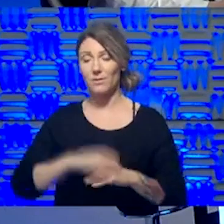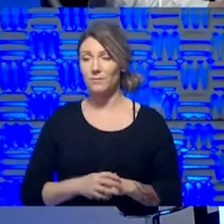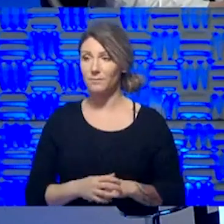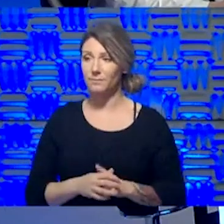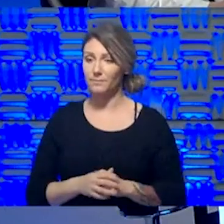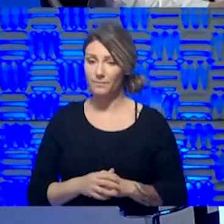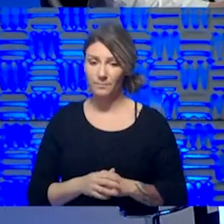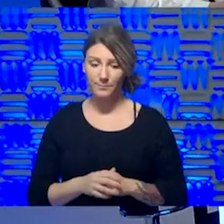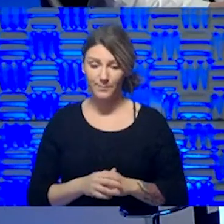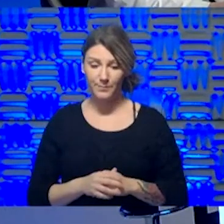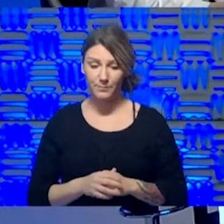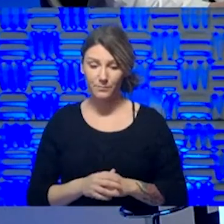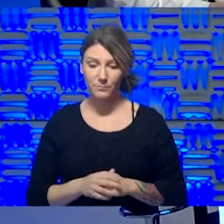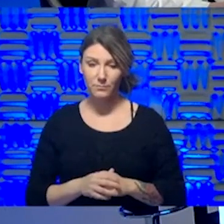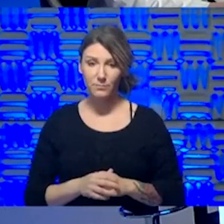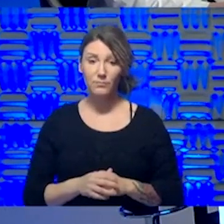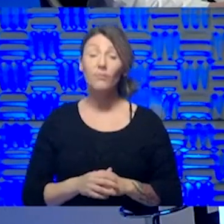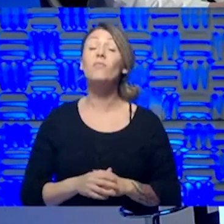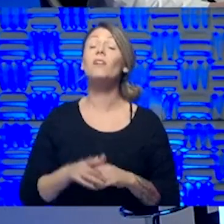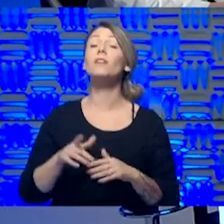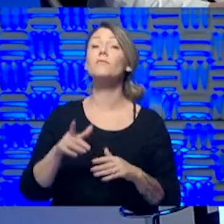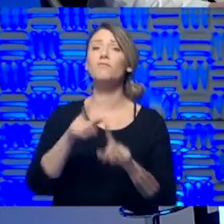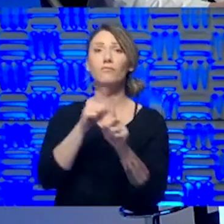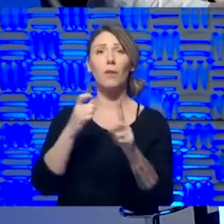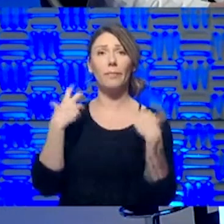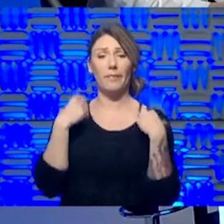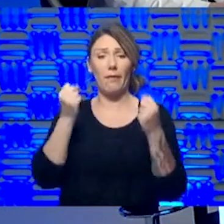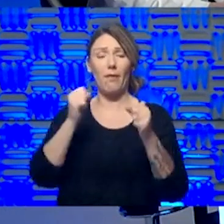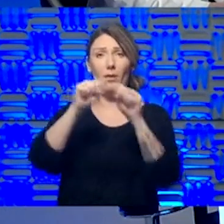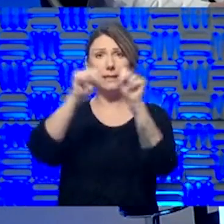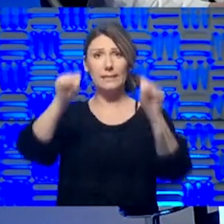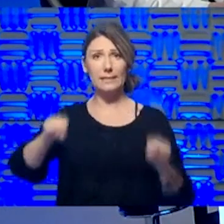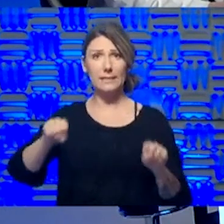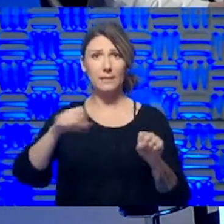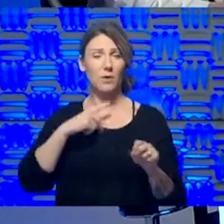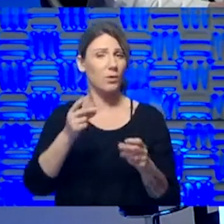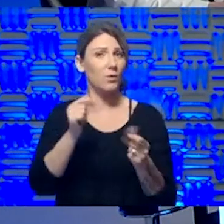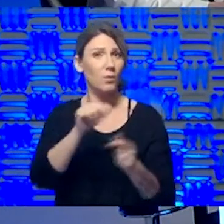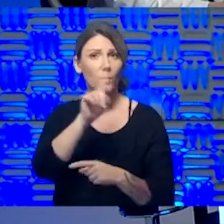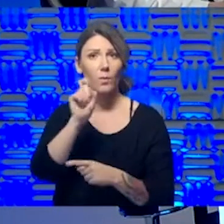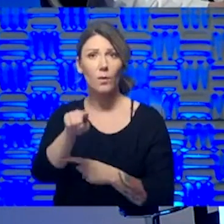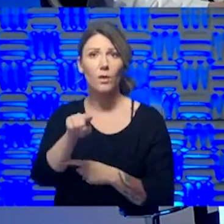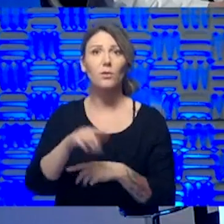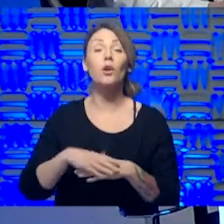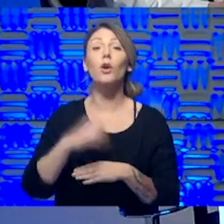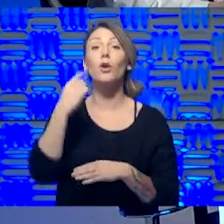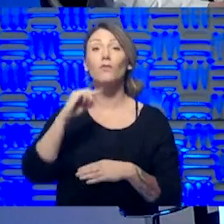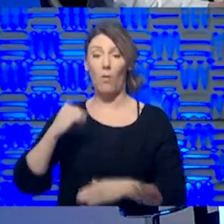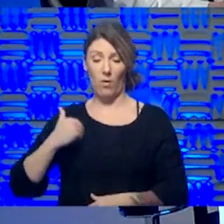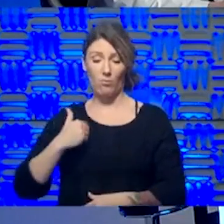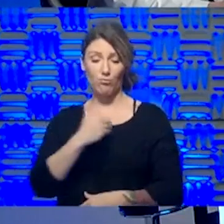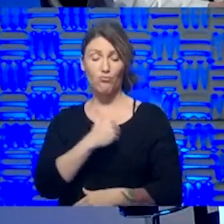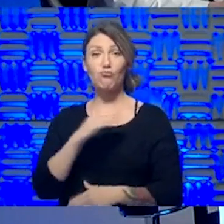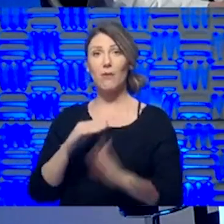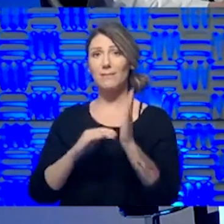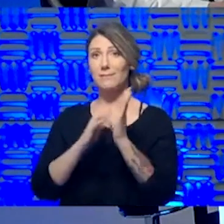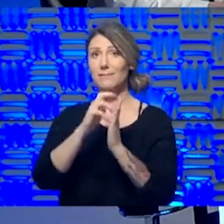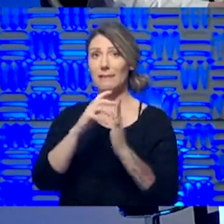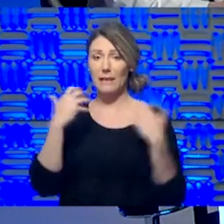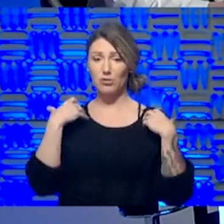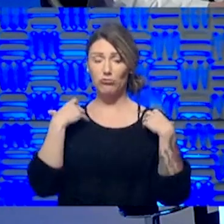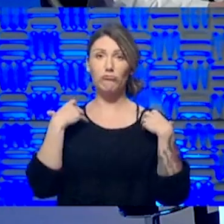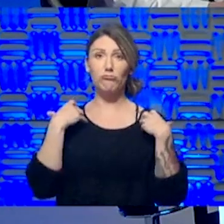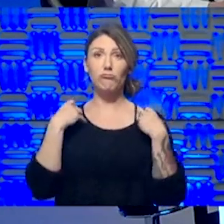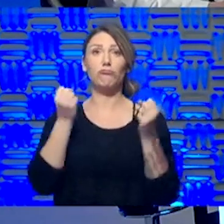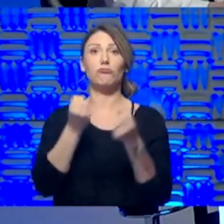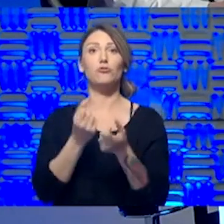Good morning. Hi, this is Dave from the health system. I have just a quick question. A 4-year breast cancer survivor says she's never thought of herself